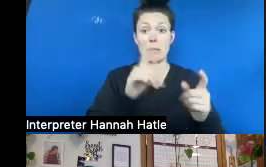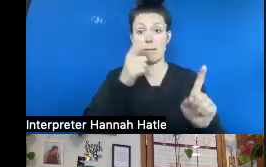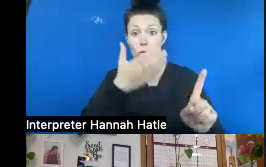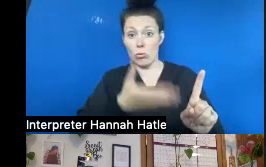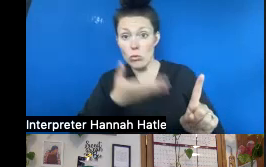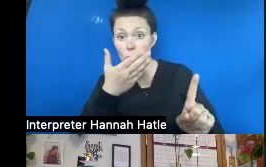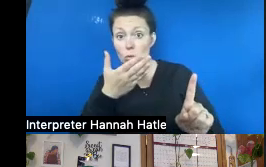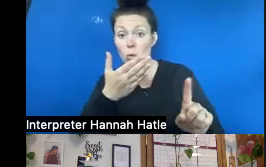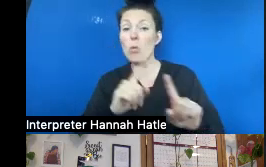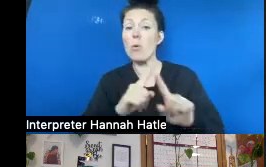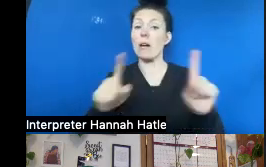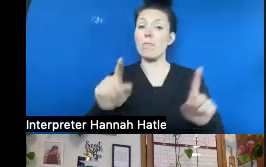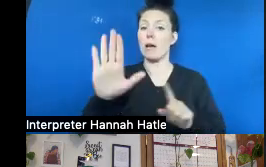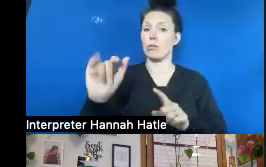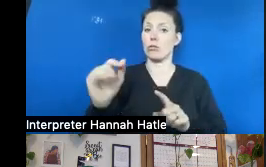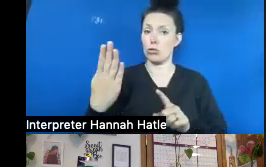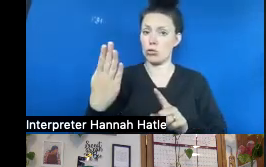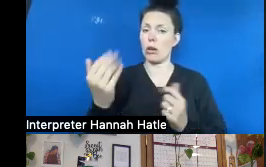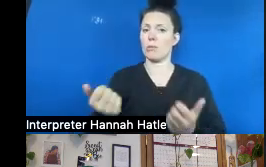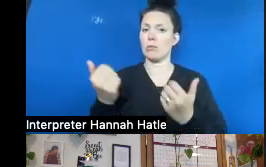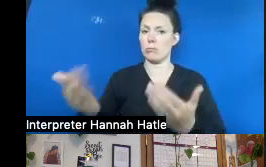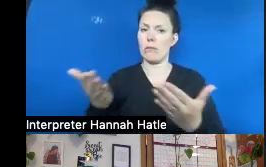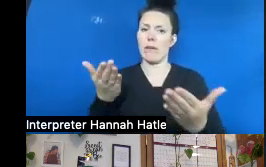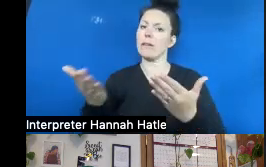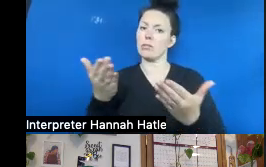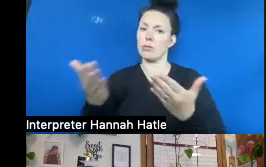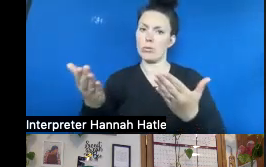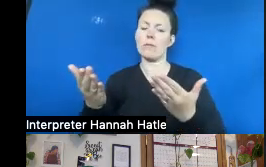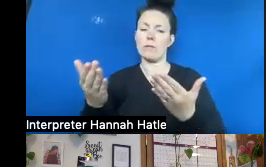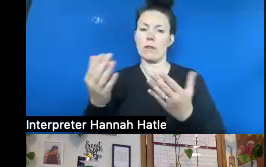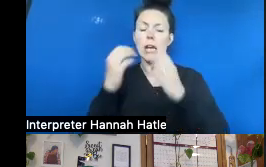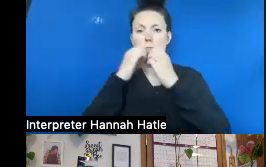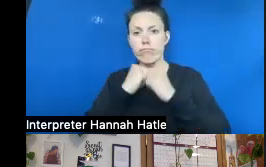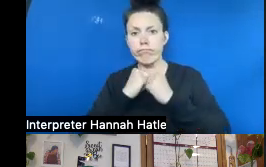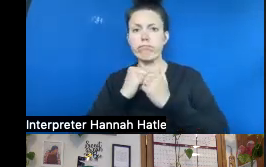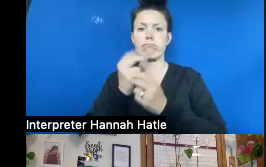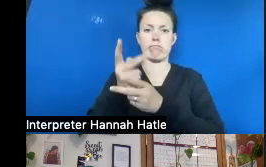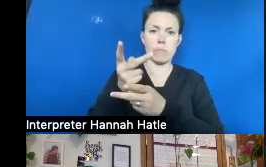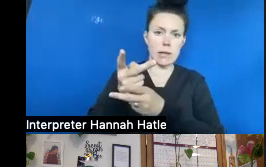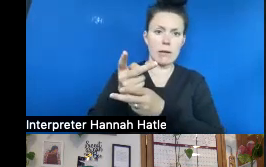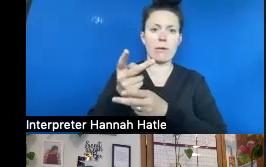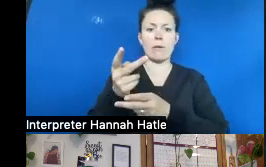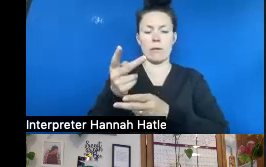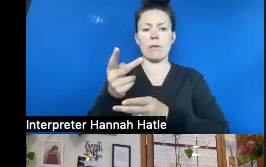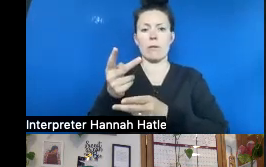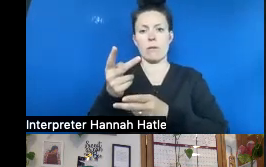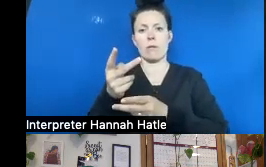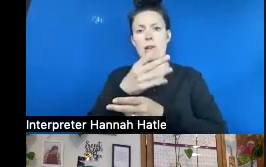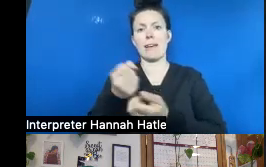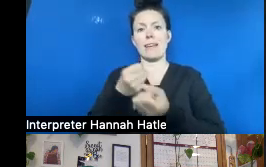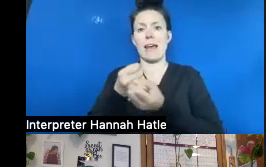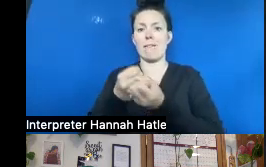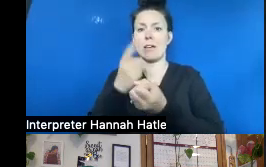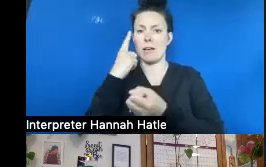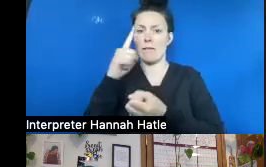job is to provide services to people and to care and to be an advocate for all